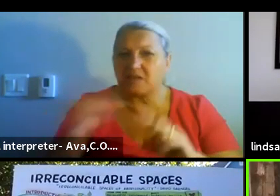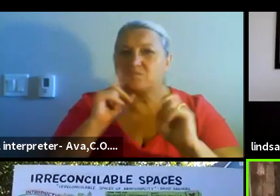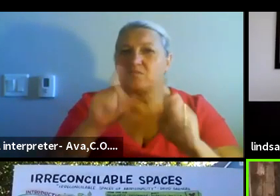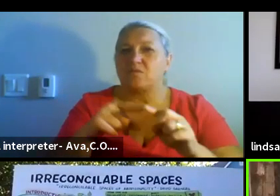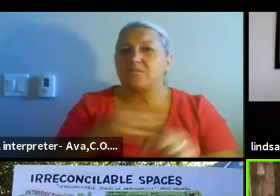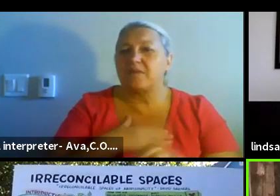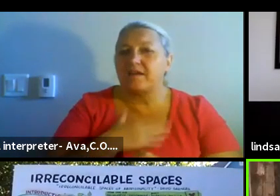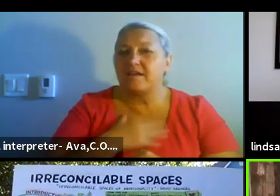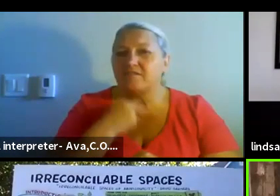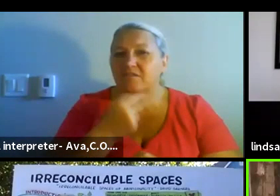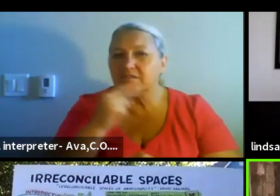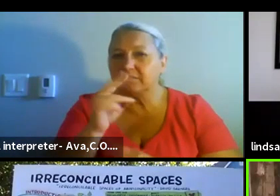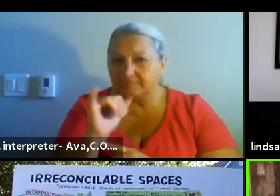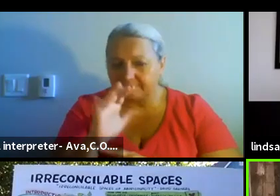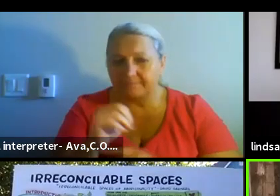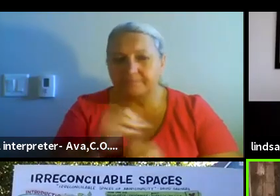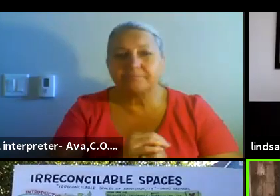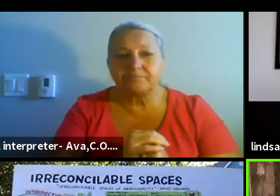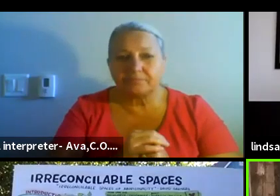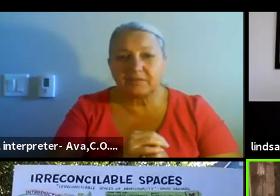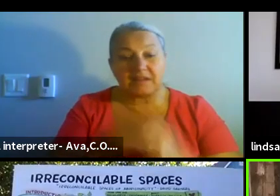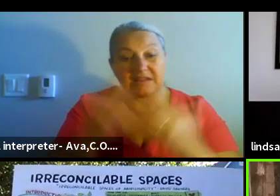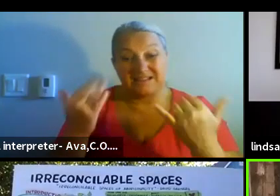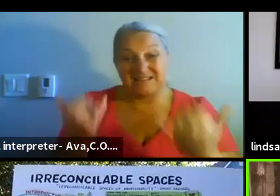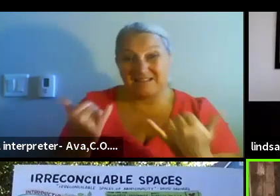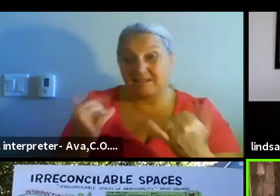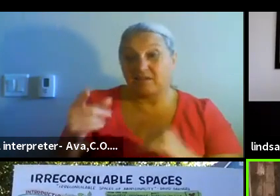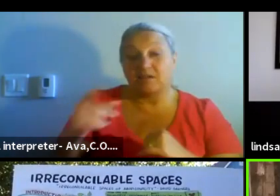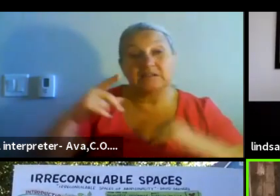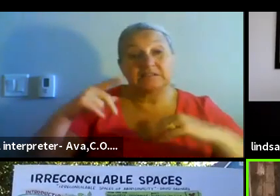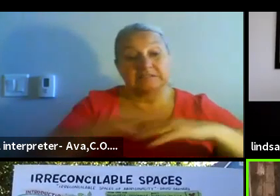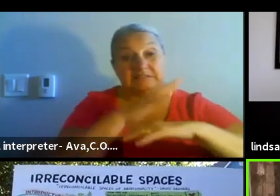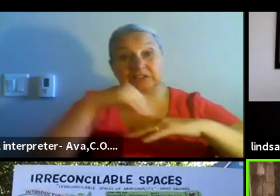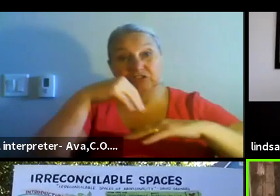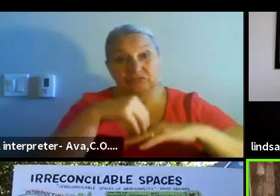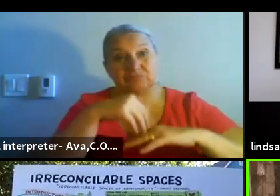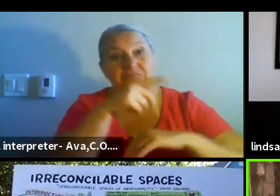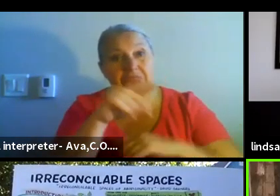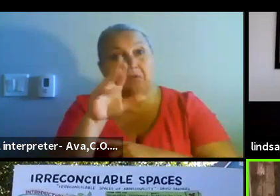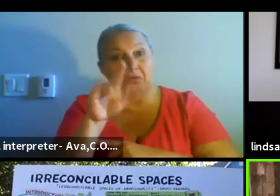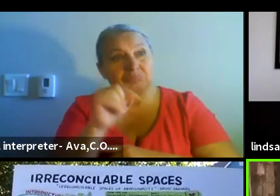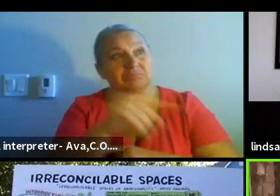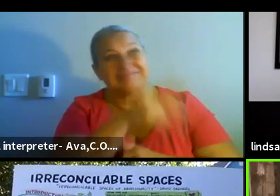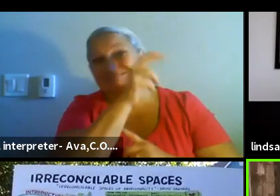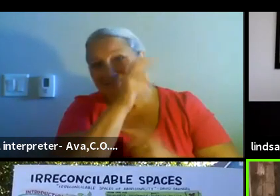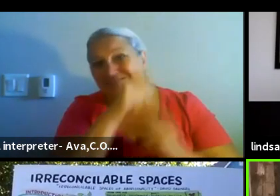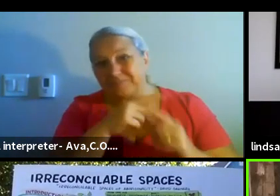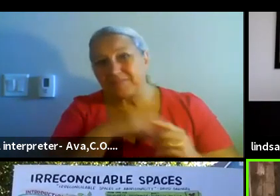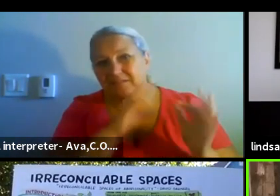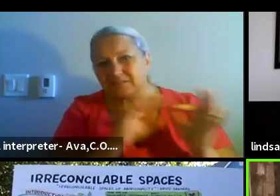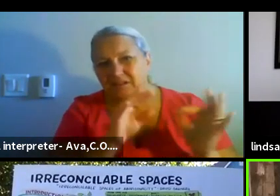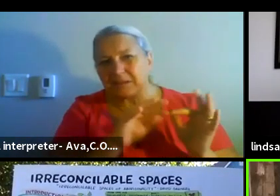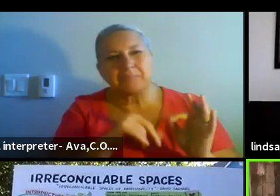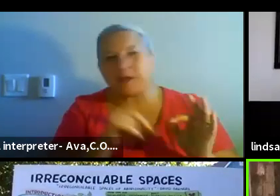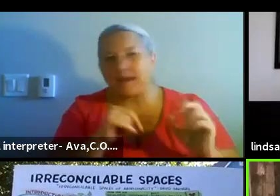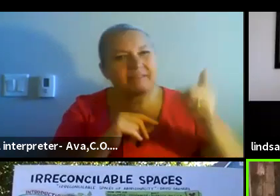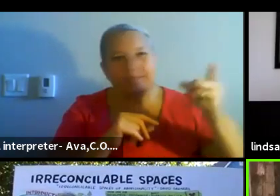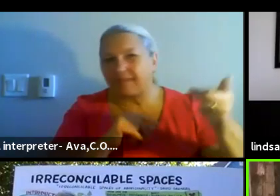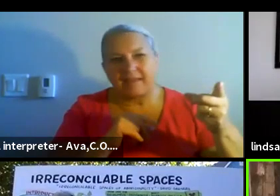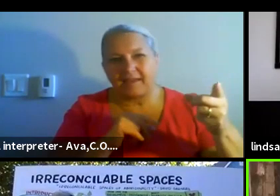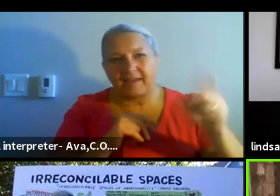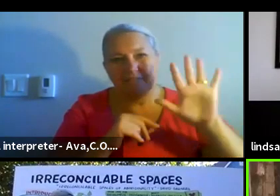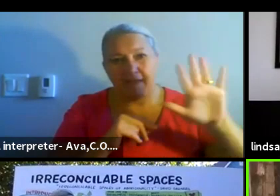voice. Where Indigenous artists listened to my voice, yes, but to the land itself. When